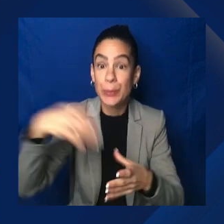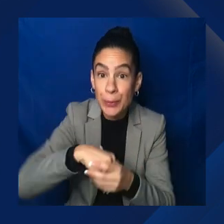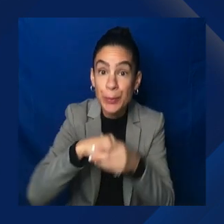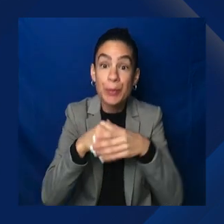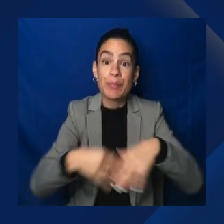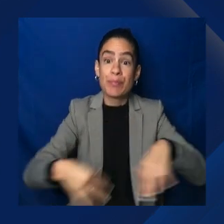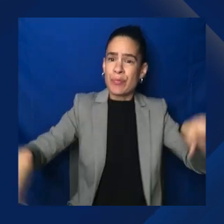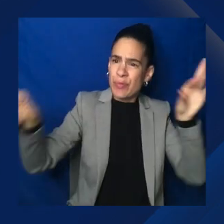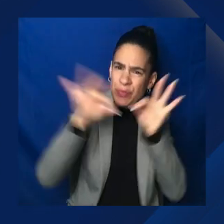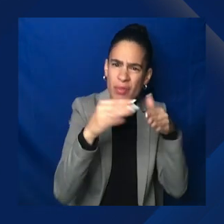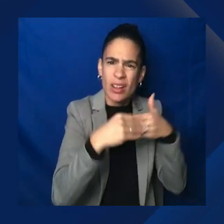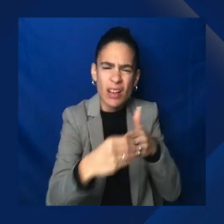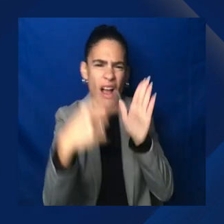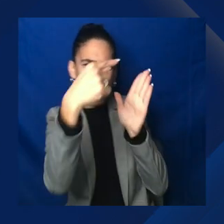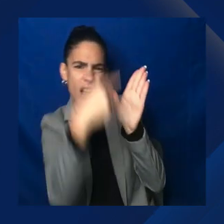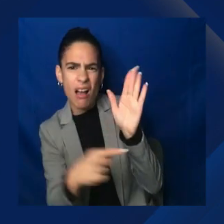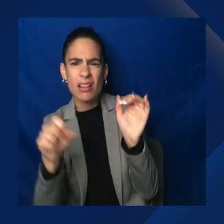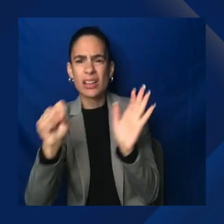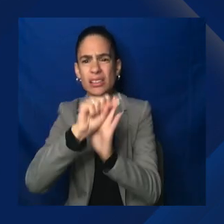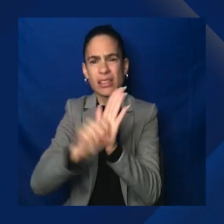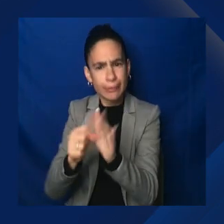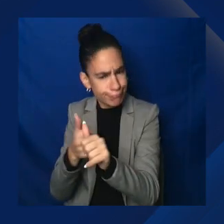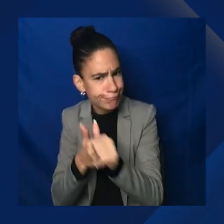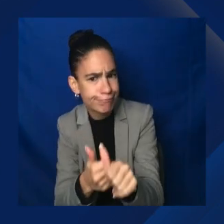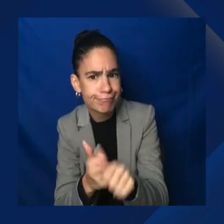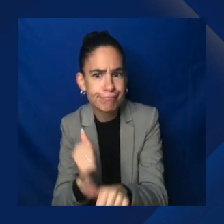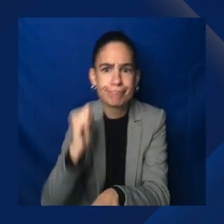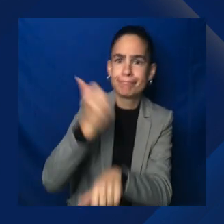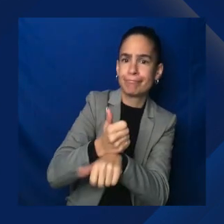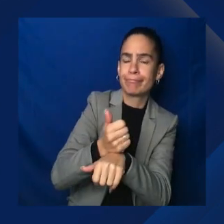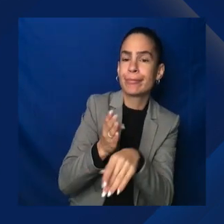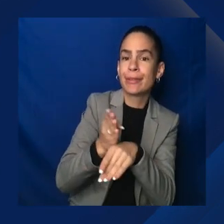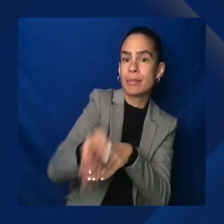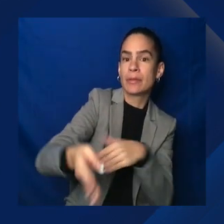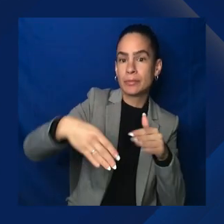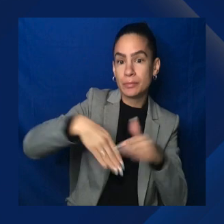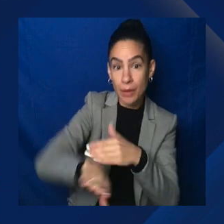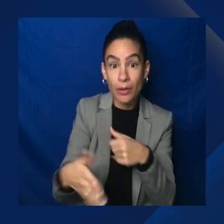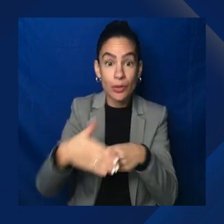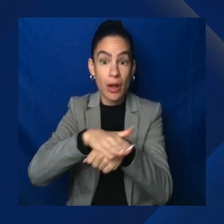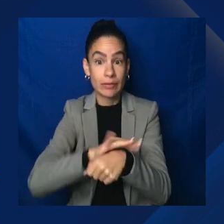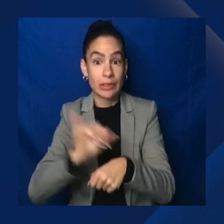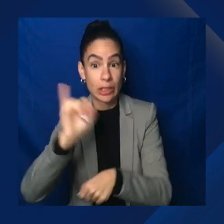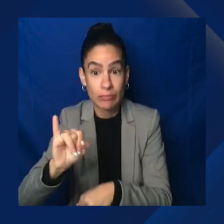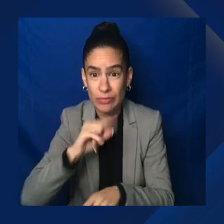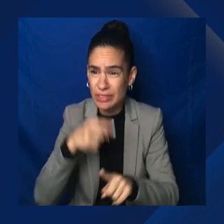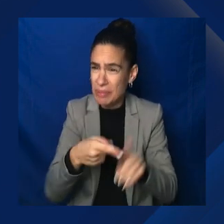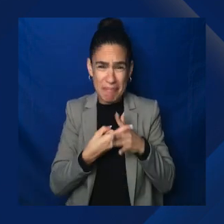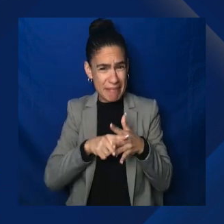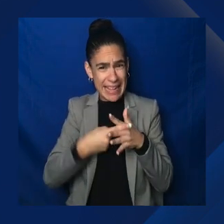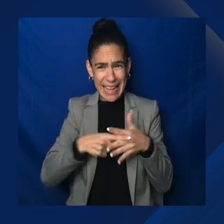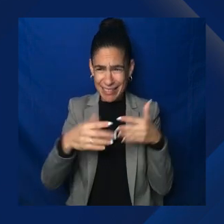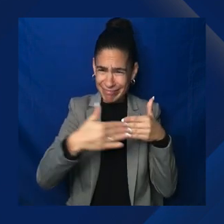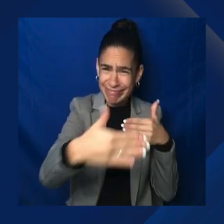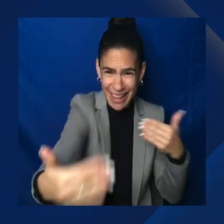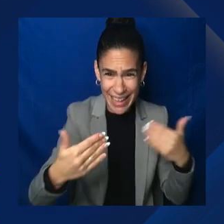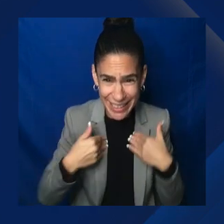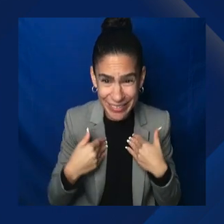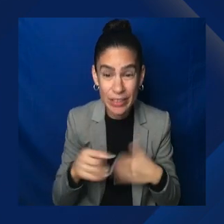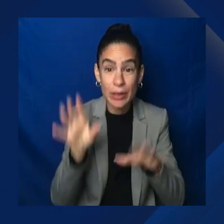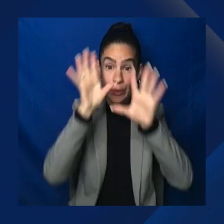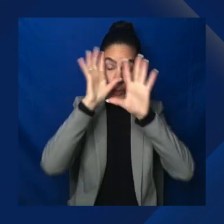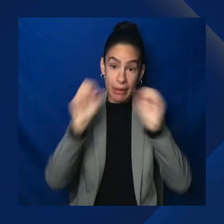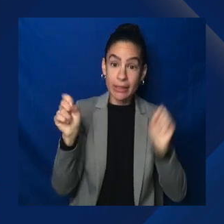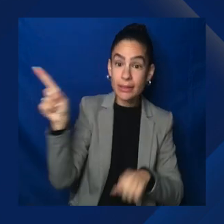coverage. Of course, this is just the beginning. President Biden and Vice President Harris have made maternal health and